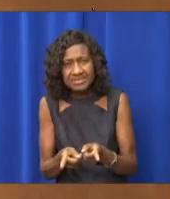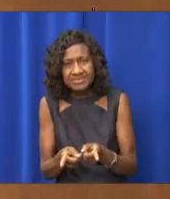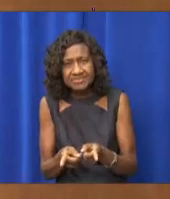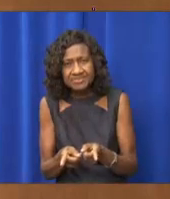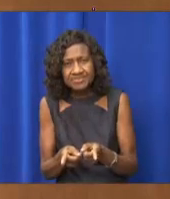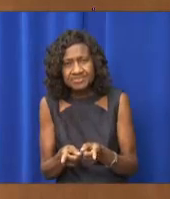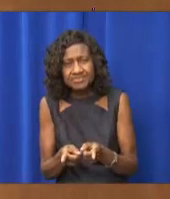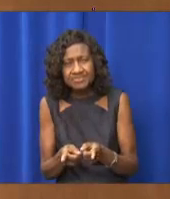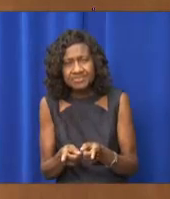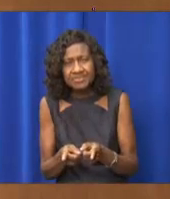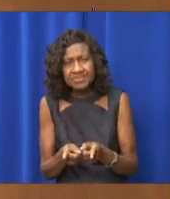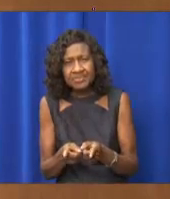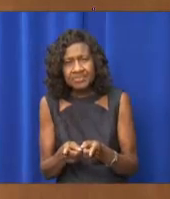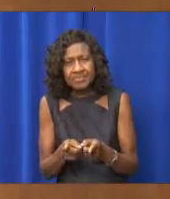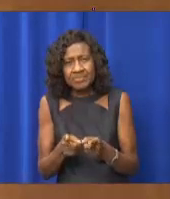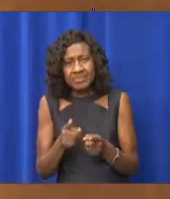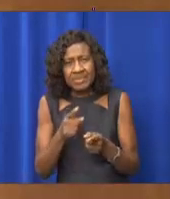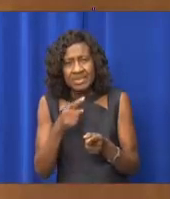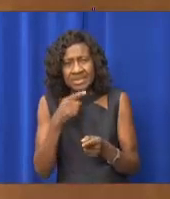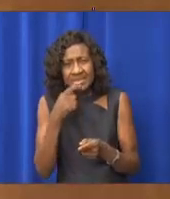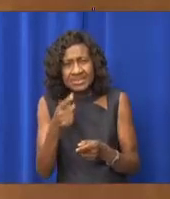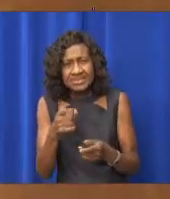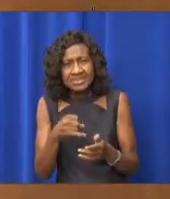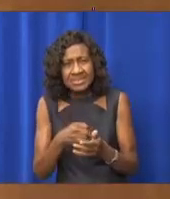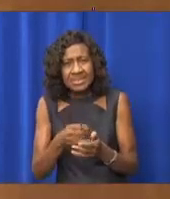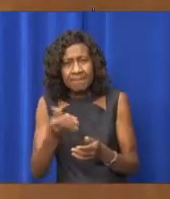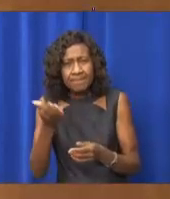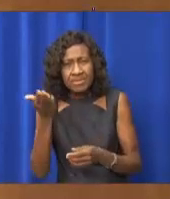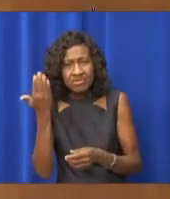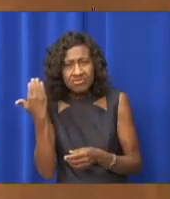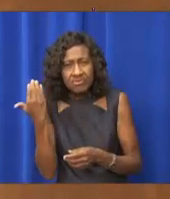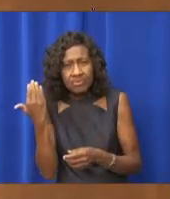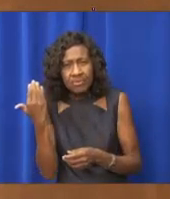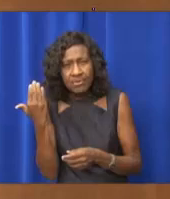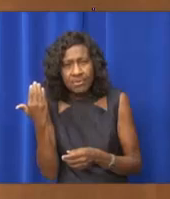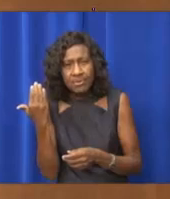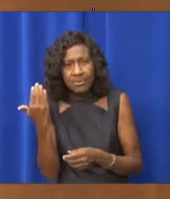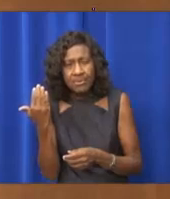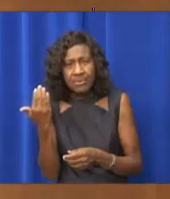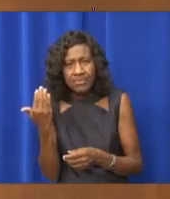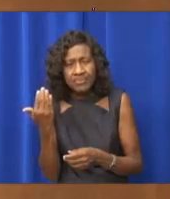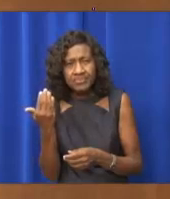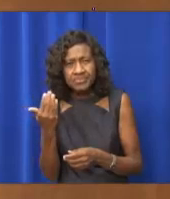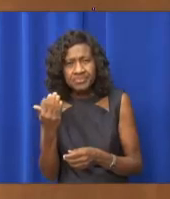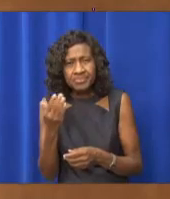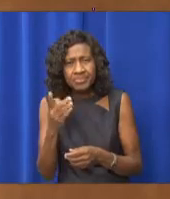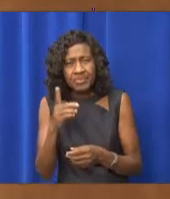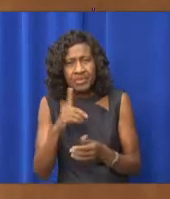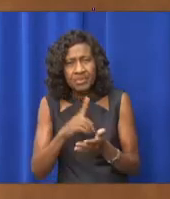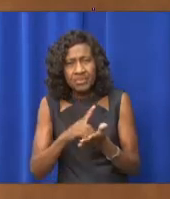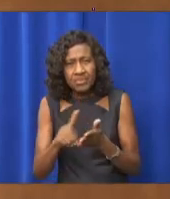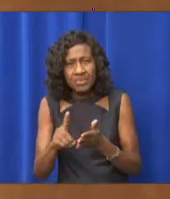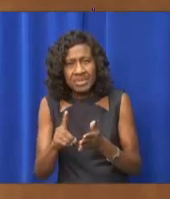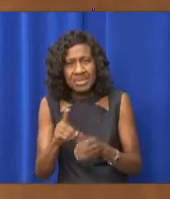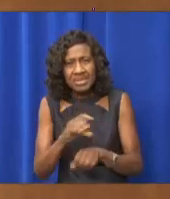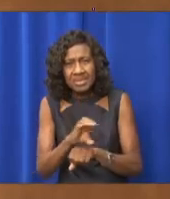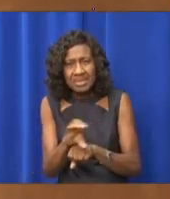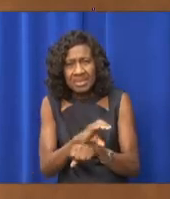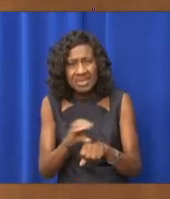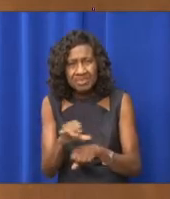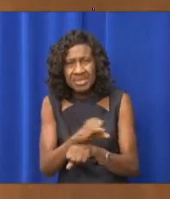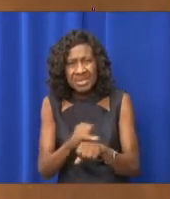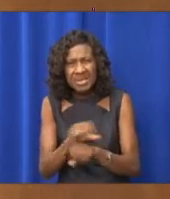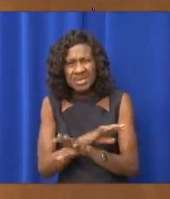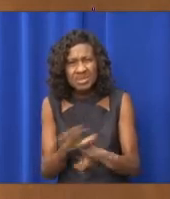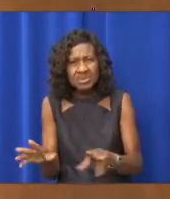The reason that I've previously mentioned, and I'll say again, is that Cayman has not bothered to produce this or to calculate